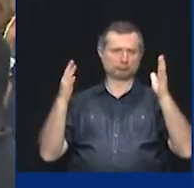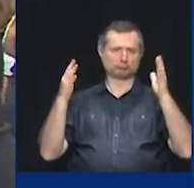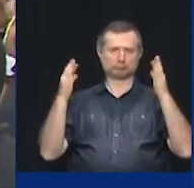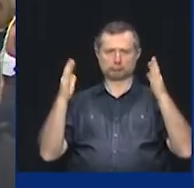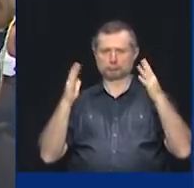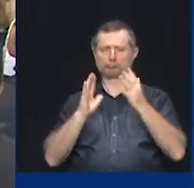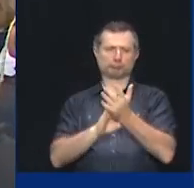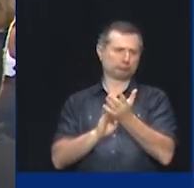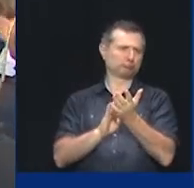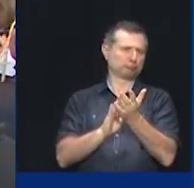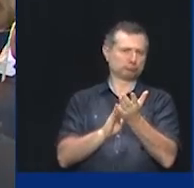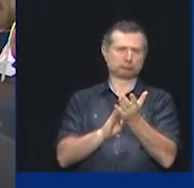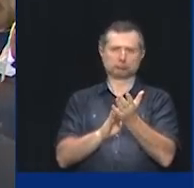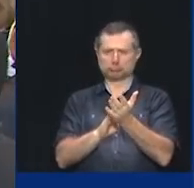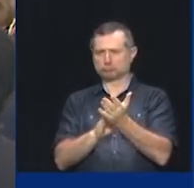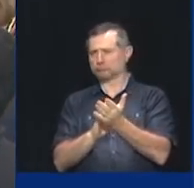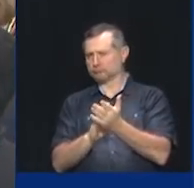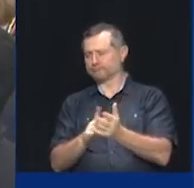Thank you.